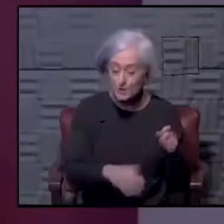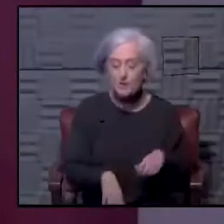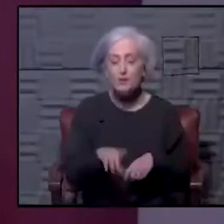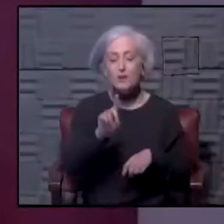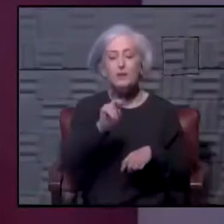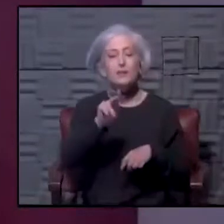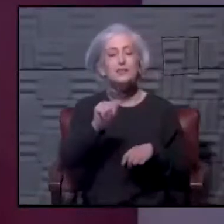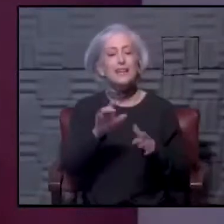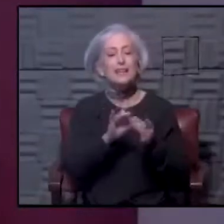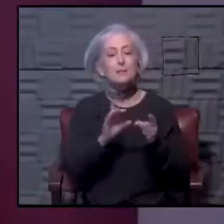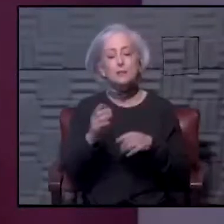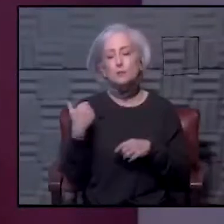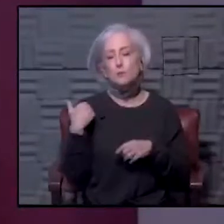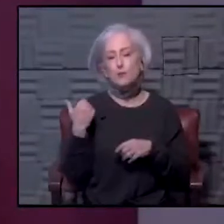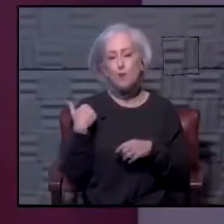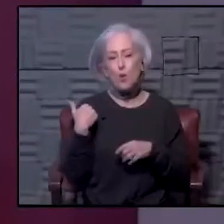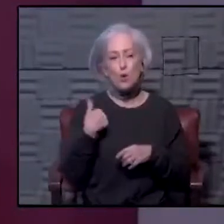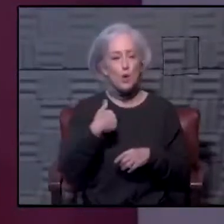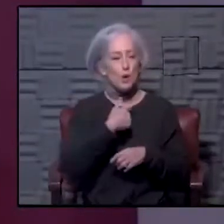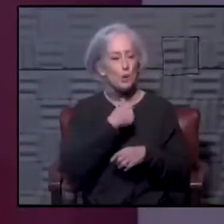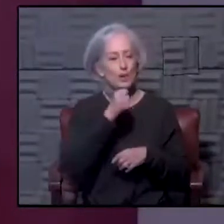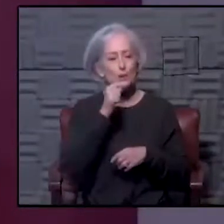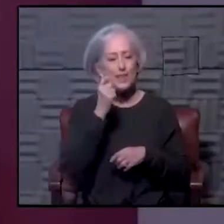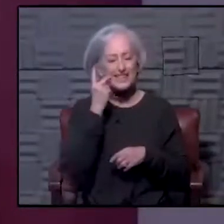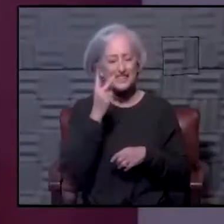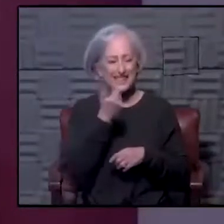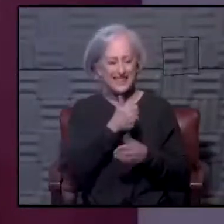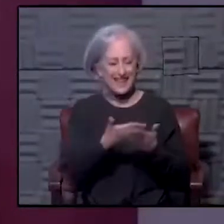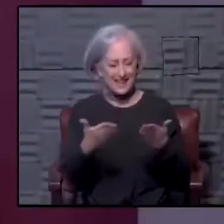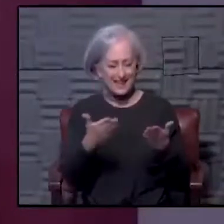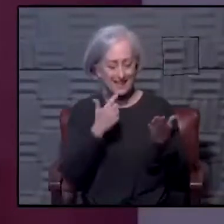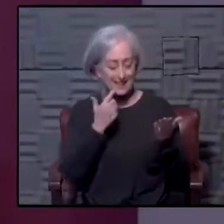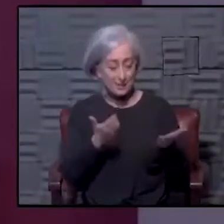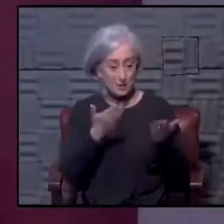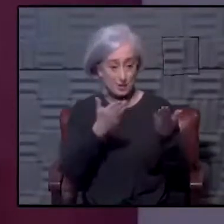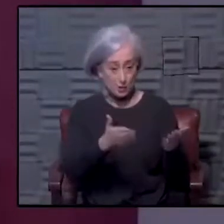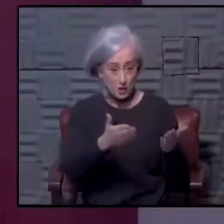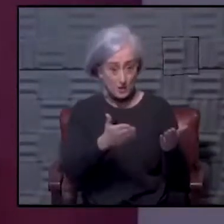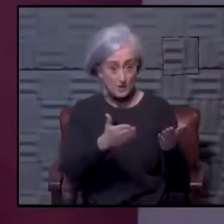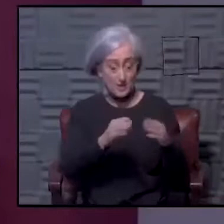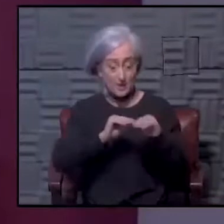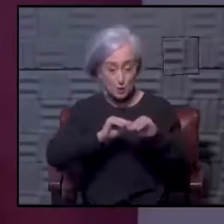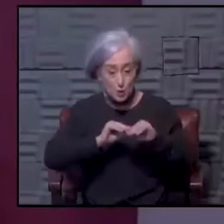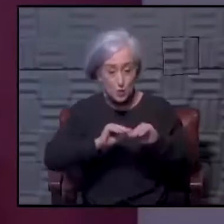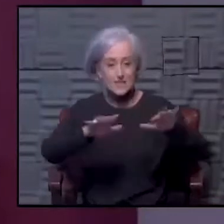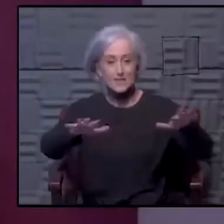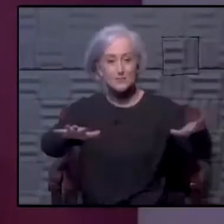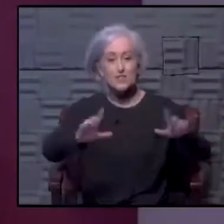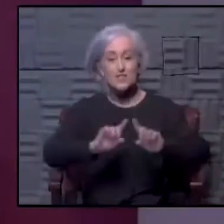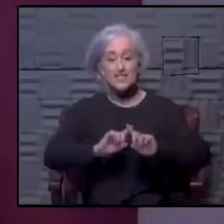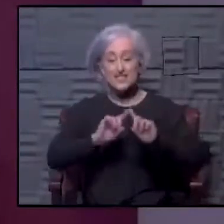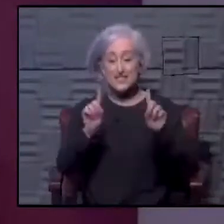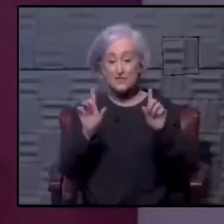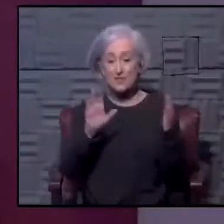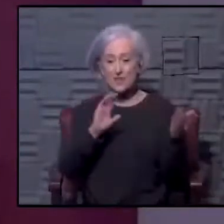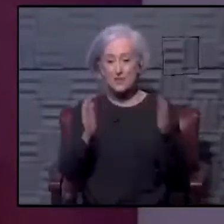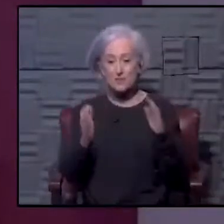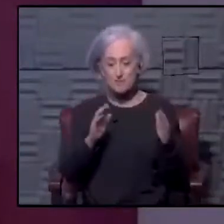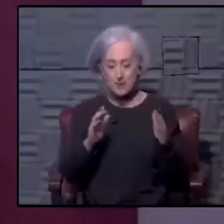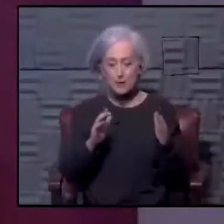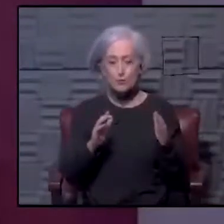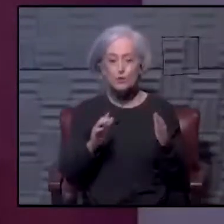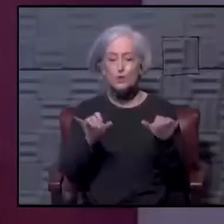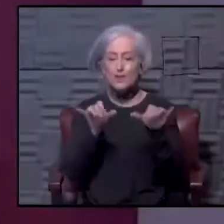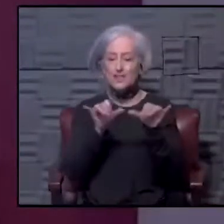alluded to earlier, we also don't see anything suggesting that the dynamic of transmission is different in regards to the size of the